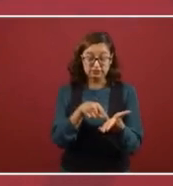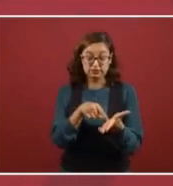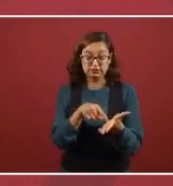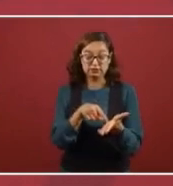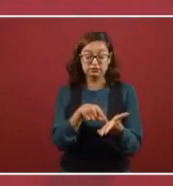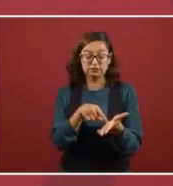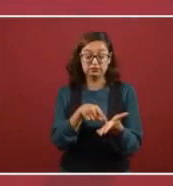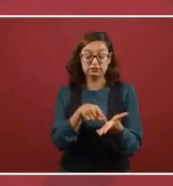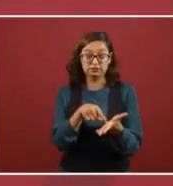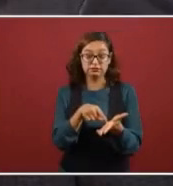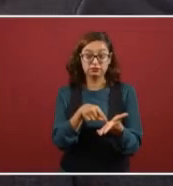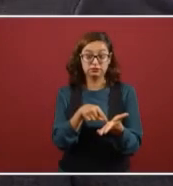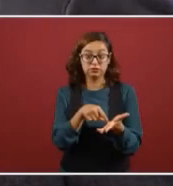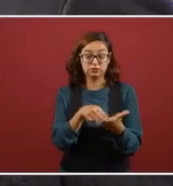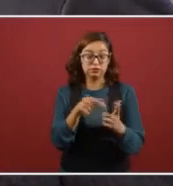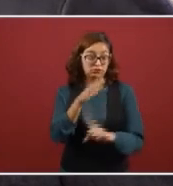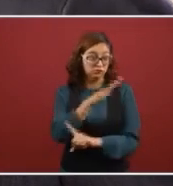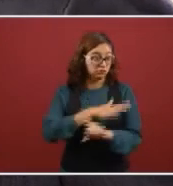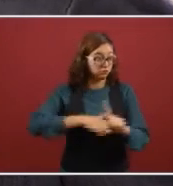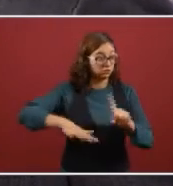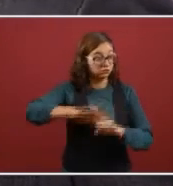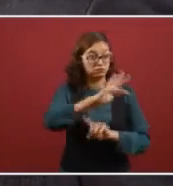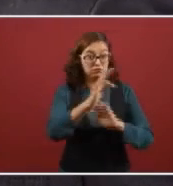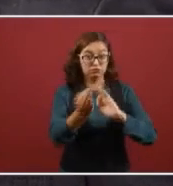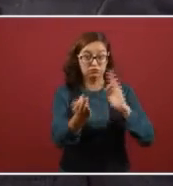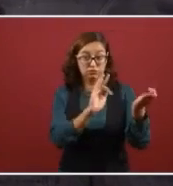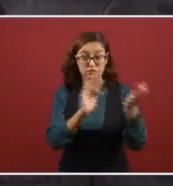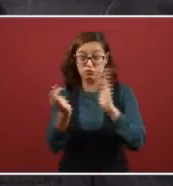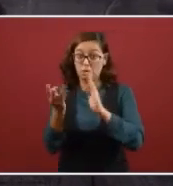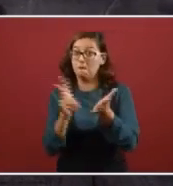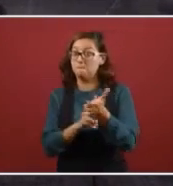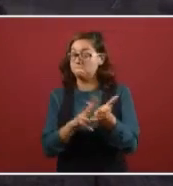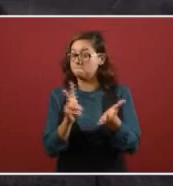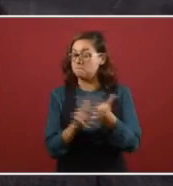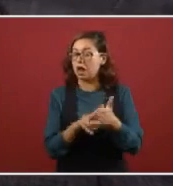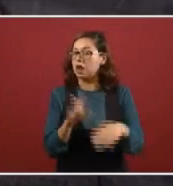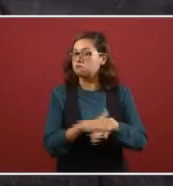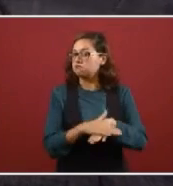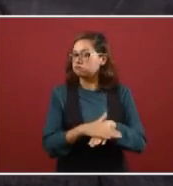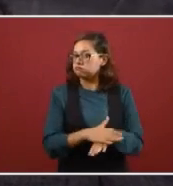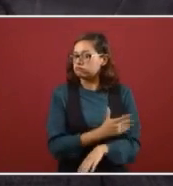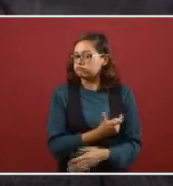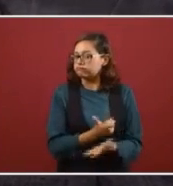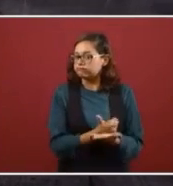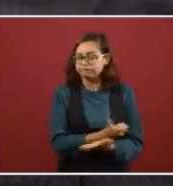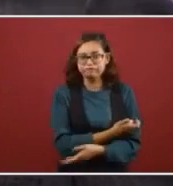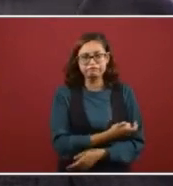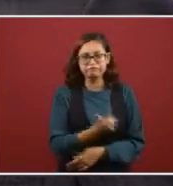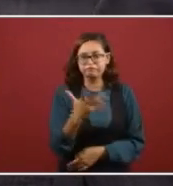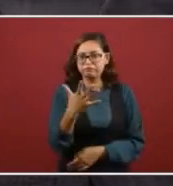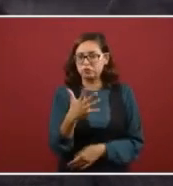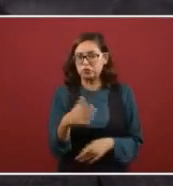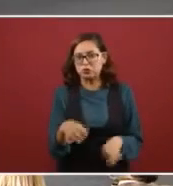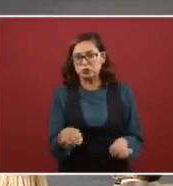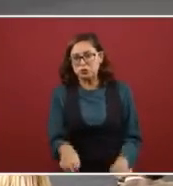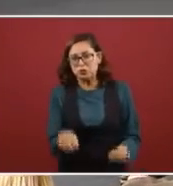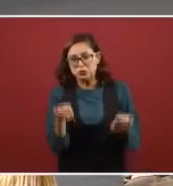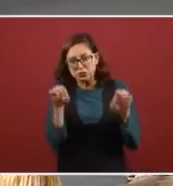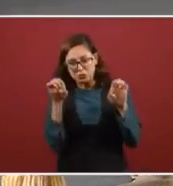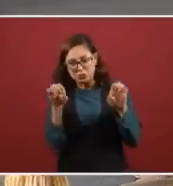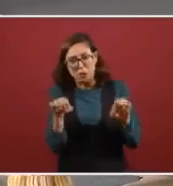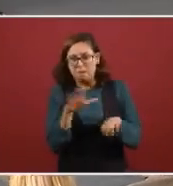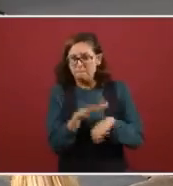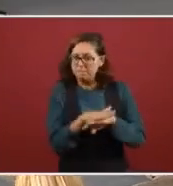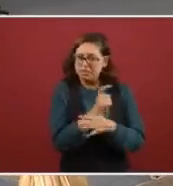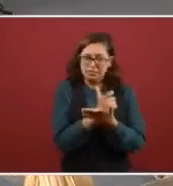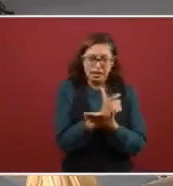se considera it's que considered to be the hay más valor por metro the highest cuadrado. value per square meter,